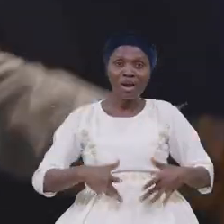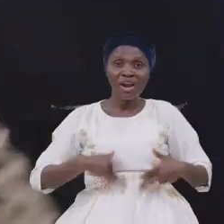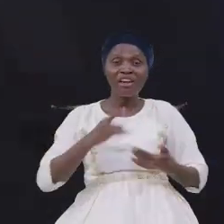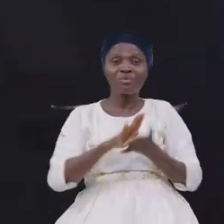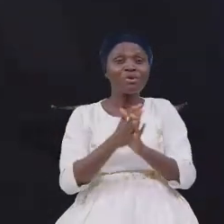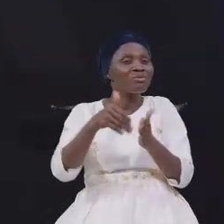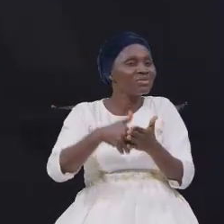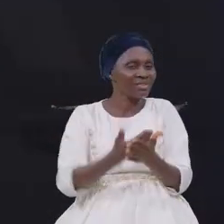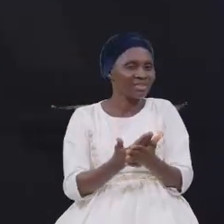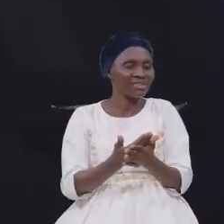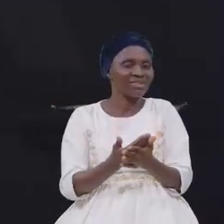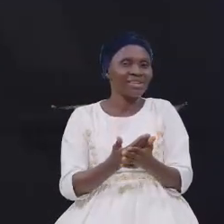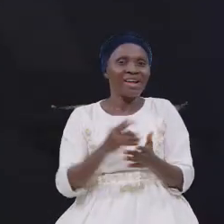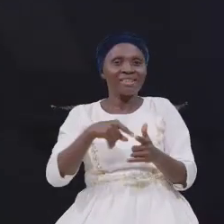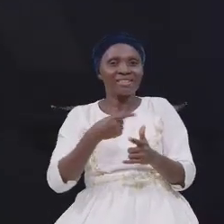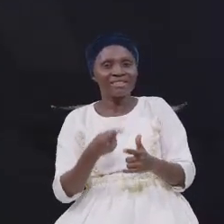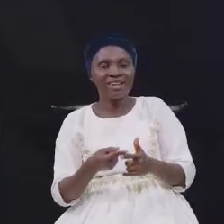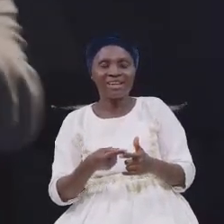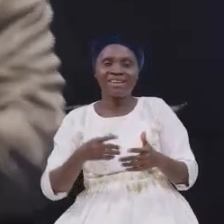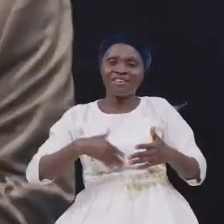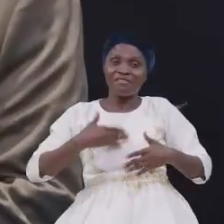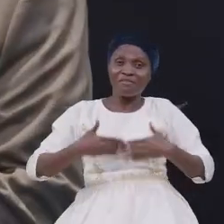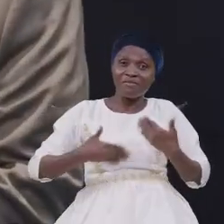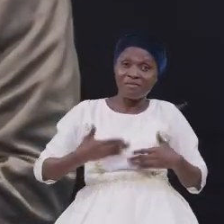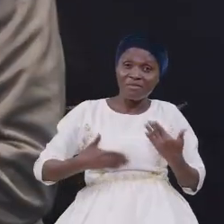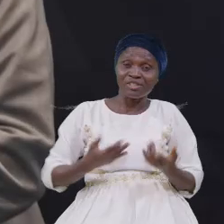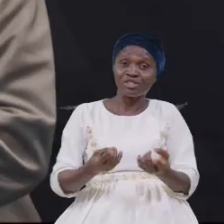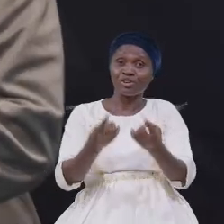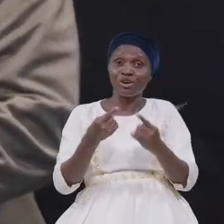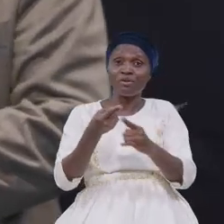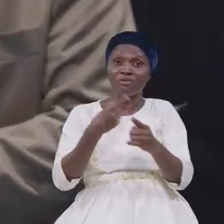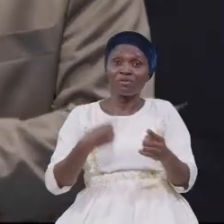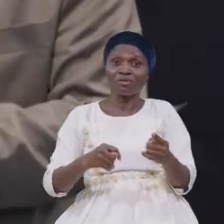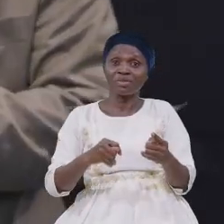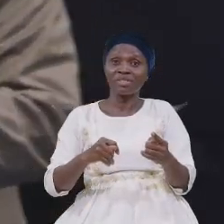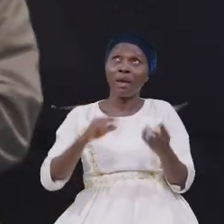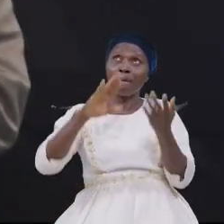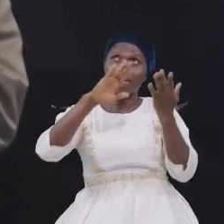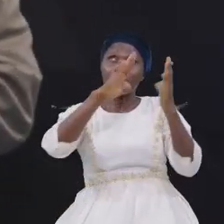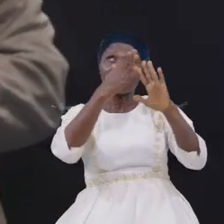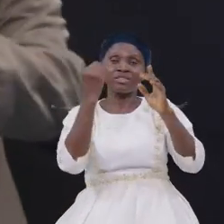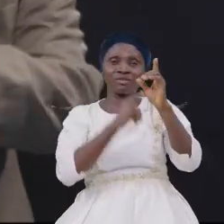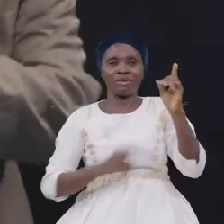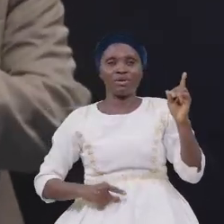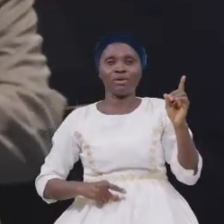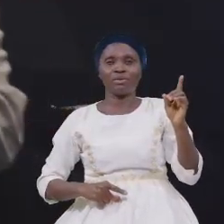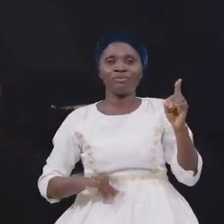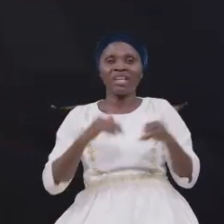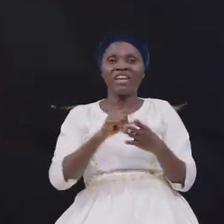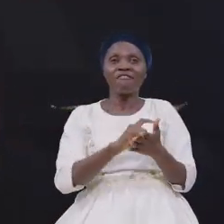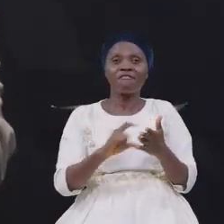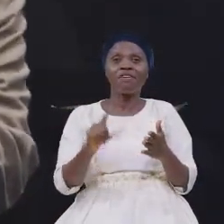Refreshing comes from the presence of the Lord. Look at verse 26. In verse 26, it